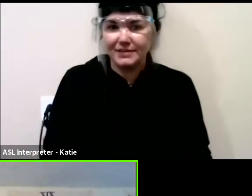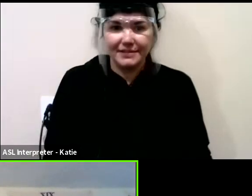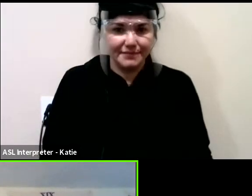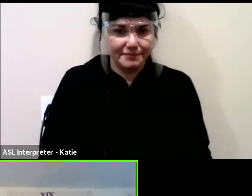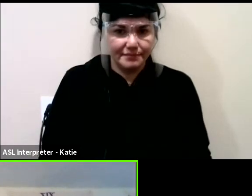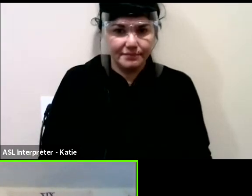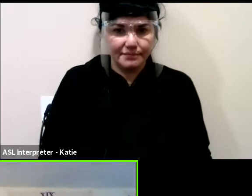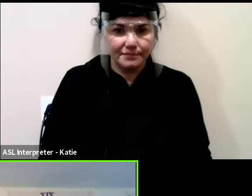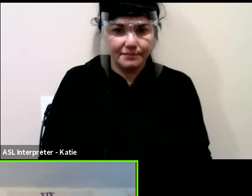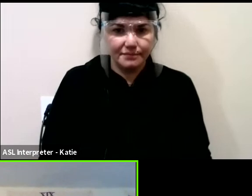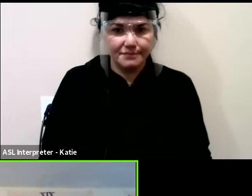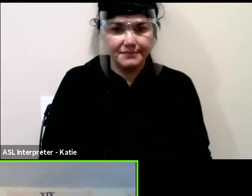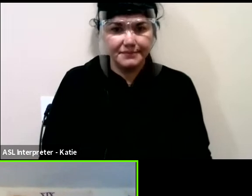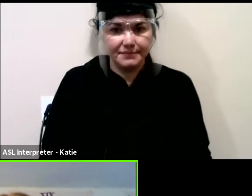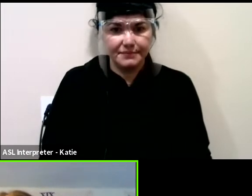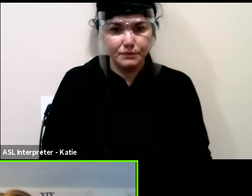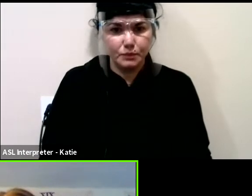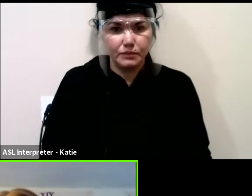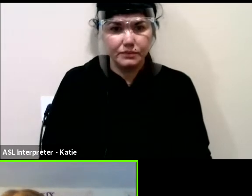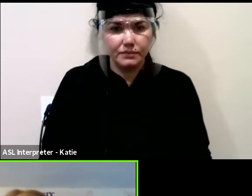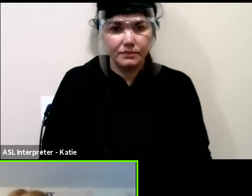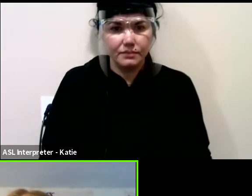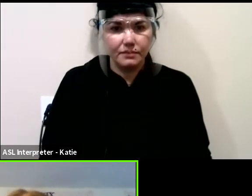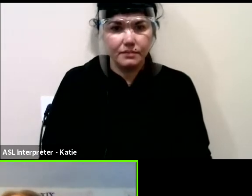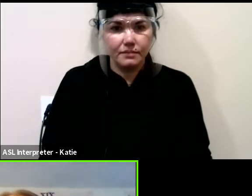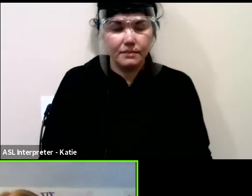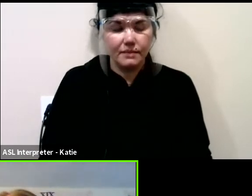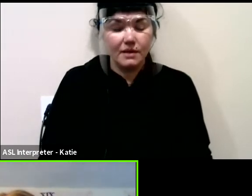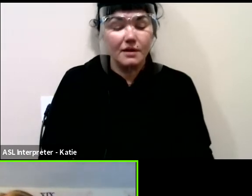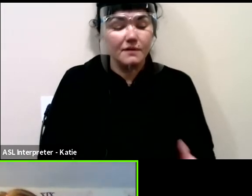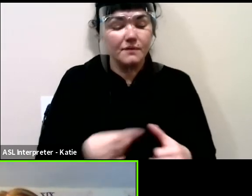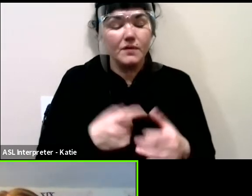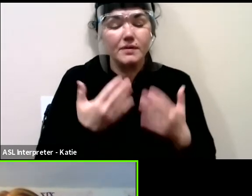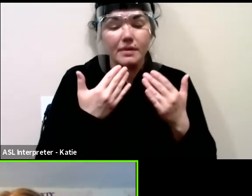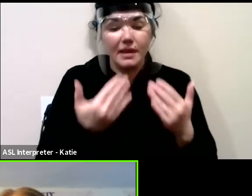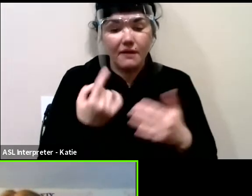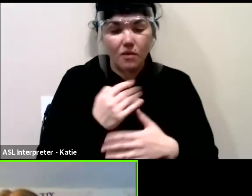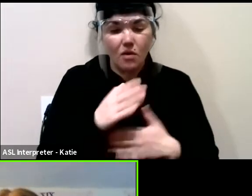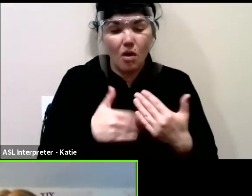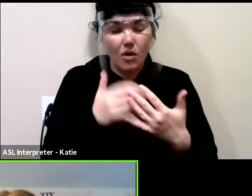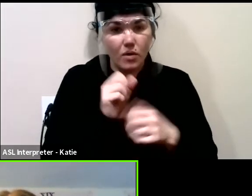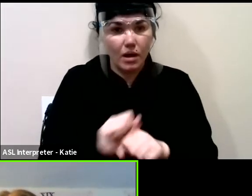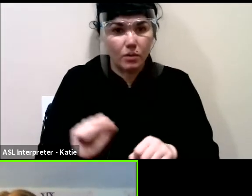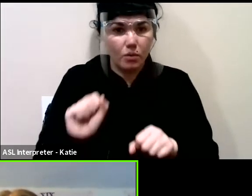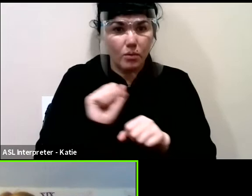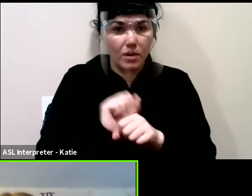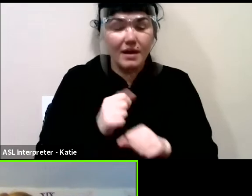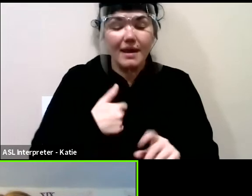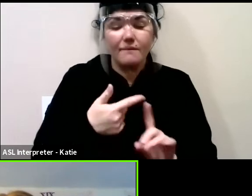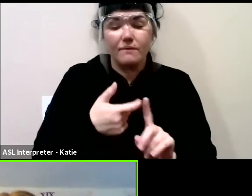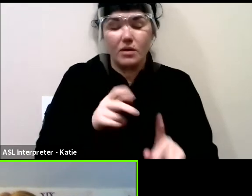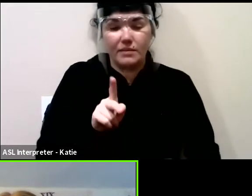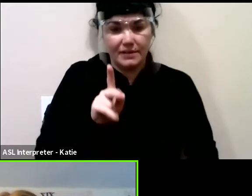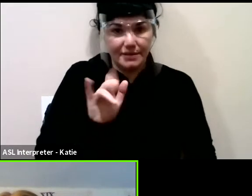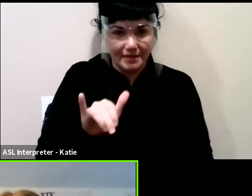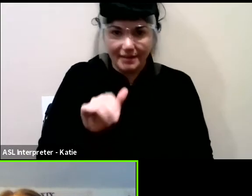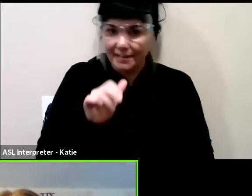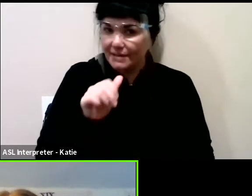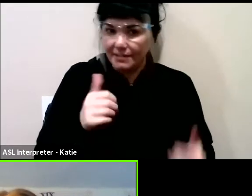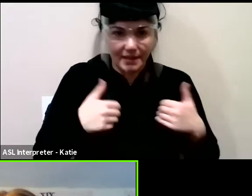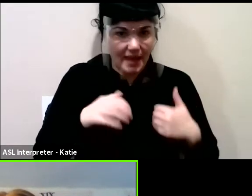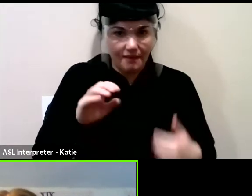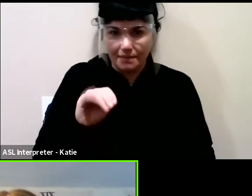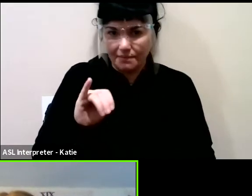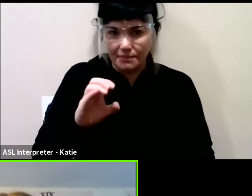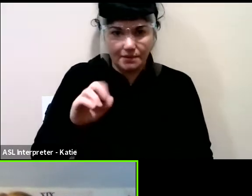um for so i'm i would like to start by thanking the commission for all their hard work i'm originally from kentucky which doesn't have independent redistricting